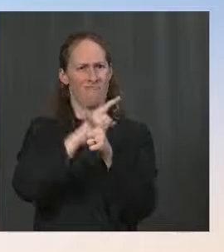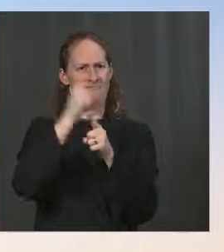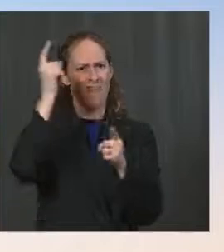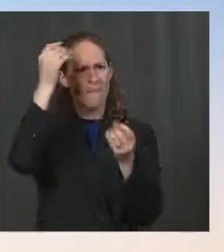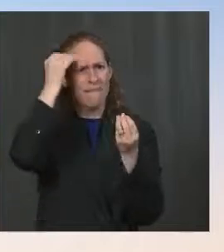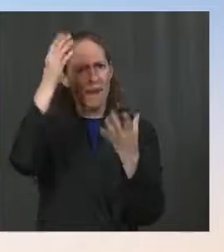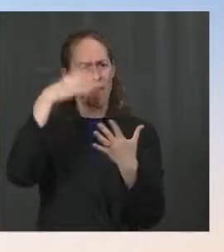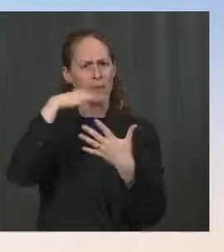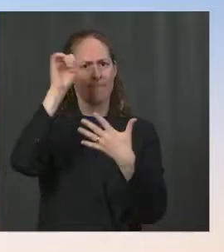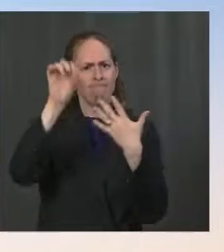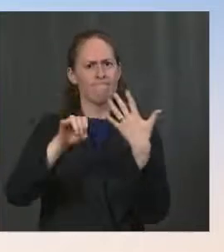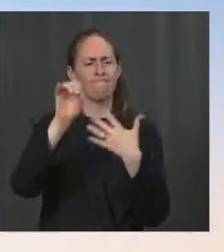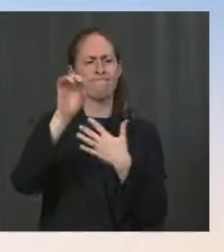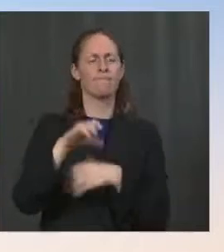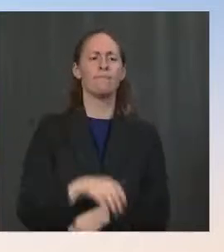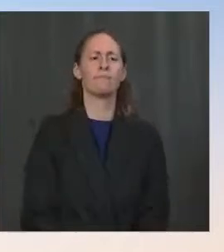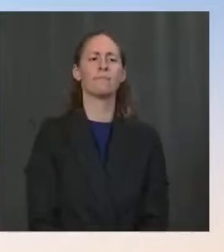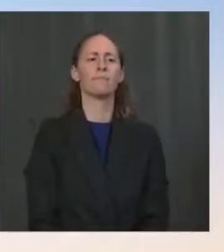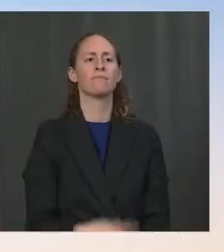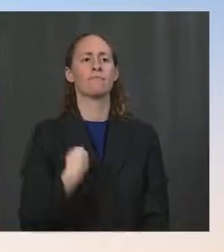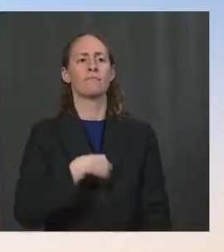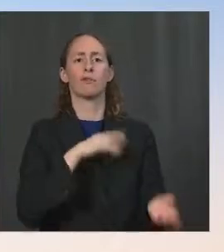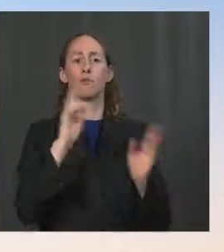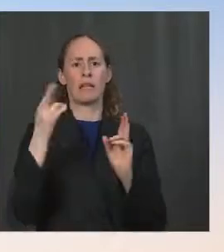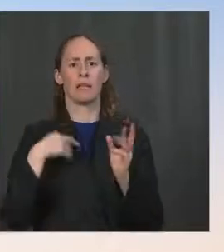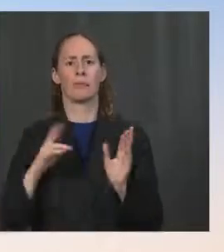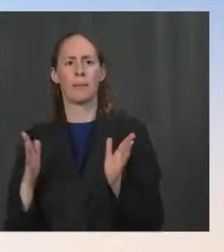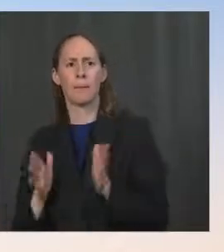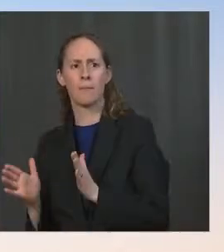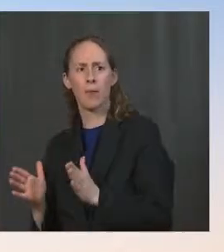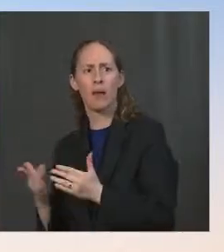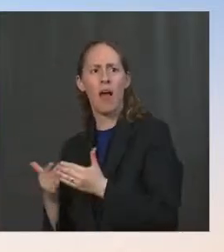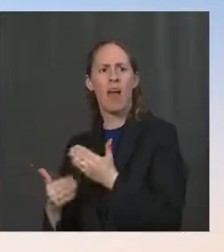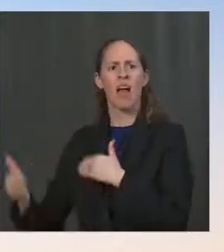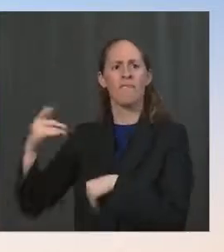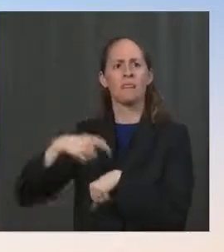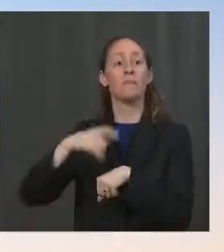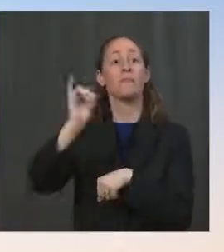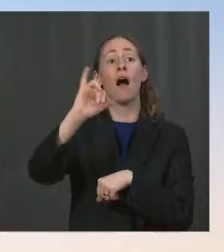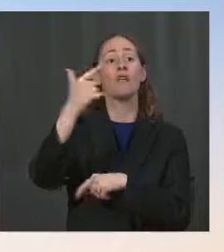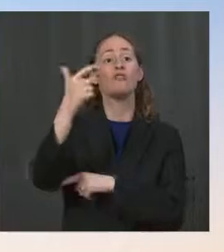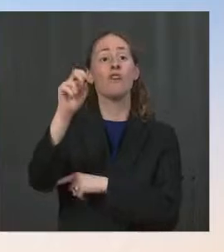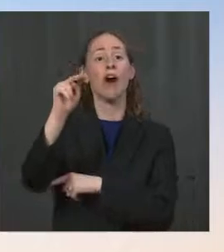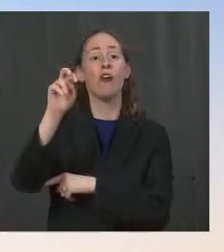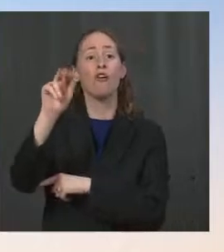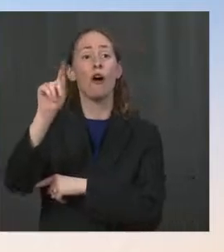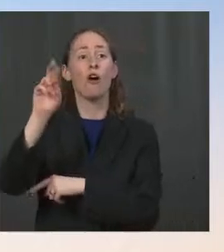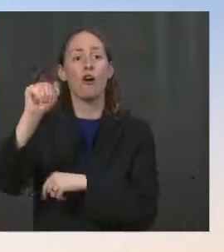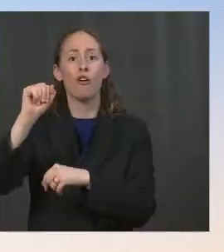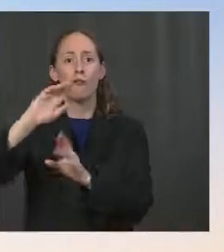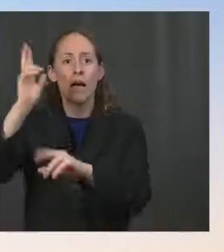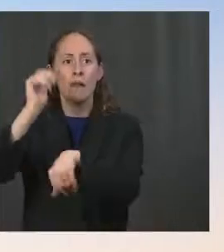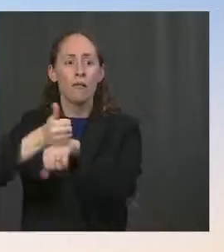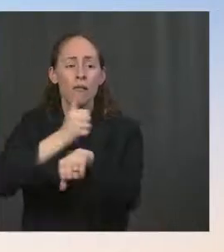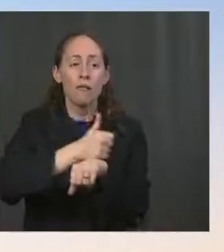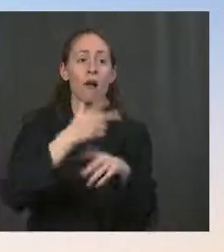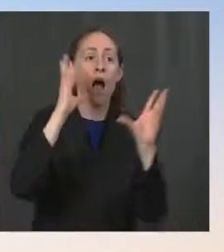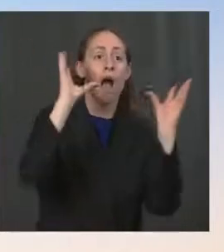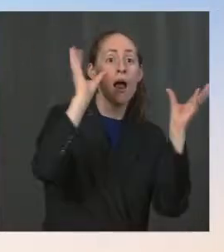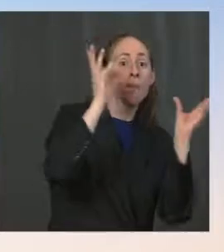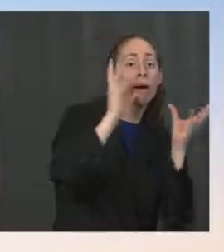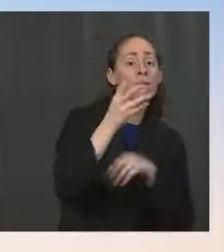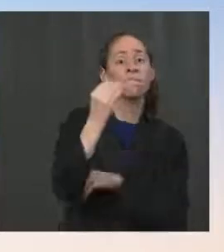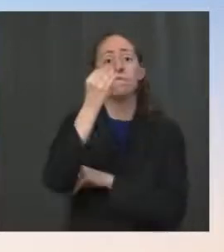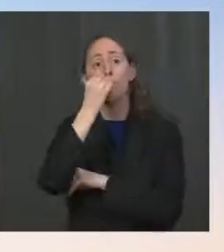of preemptive resources in the region. I know you're asking about economic assistance, and obviously we've worked to get that out the door as quickly